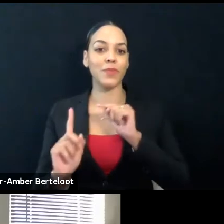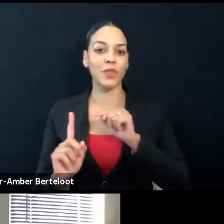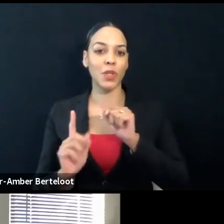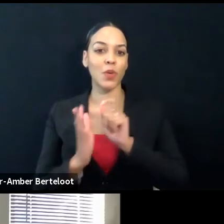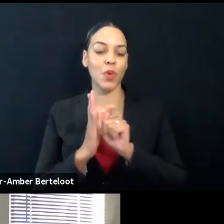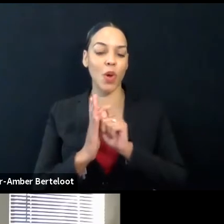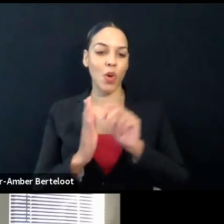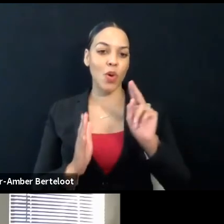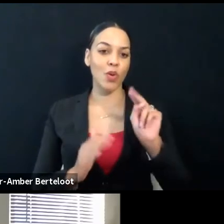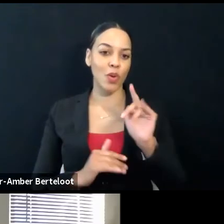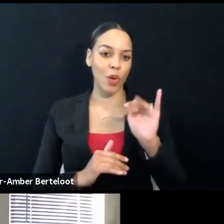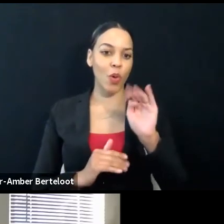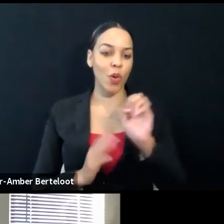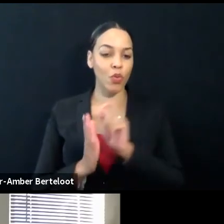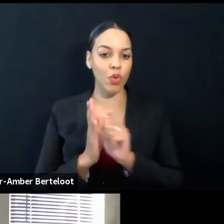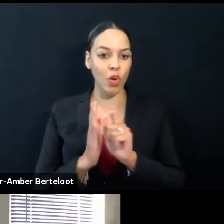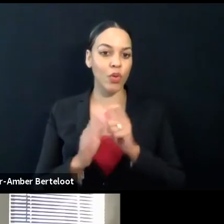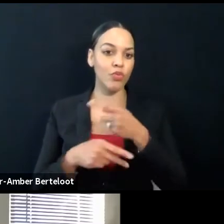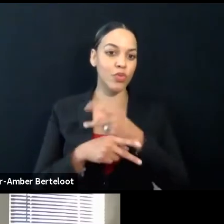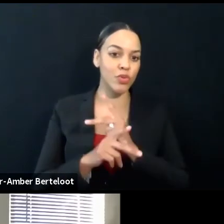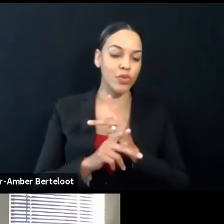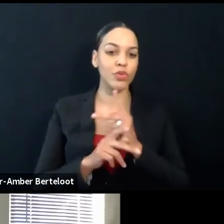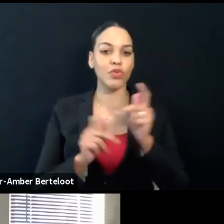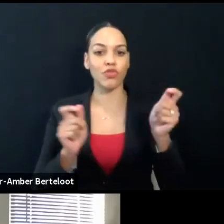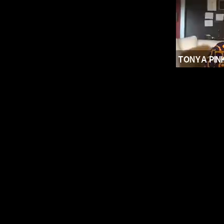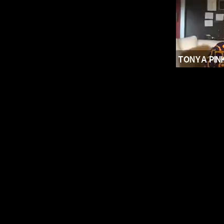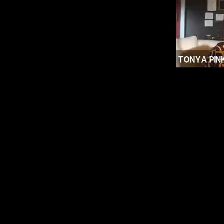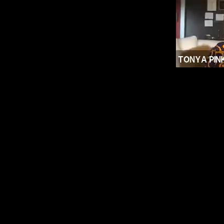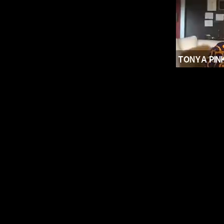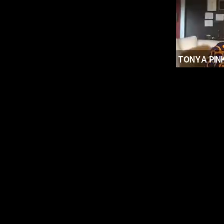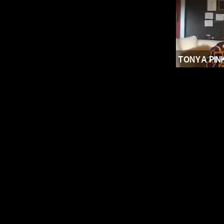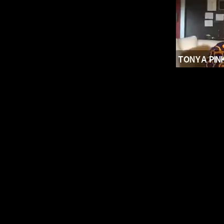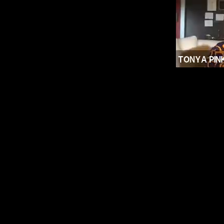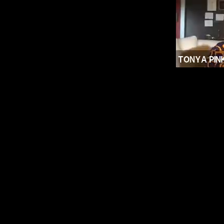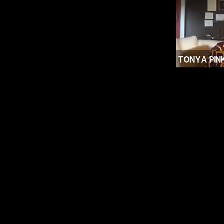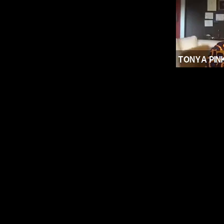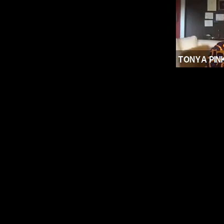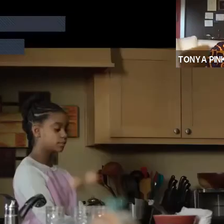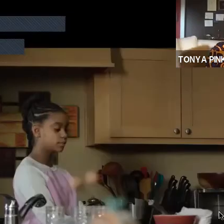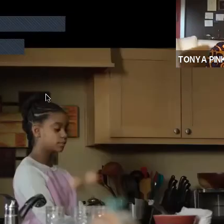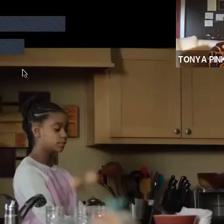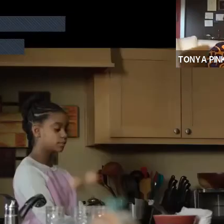and produced and directed. See how I get so nervous?